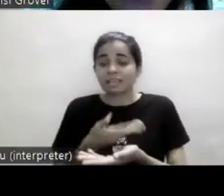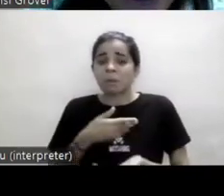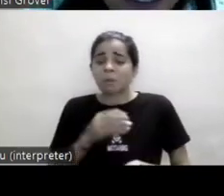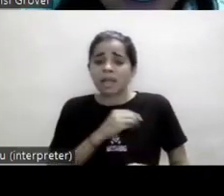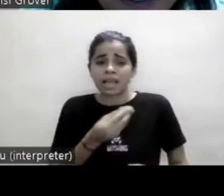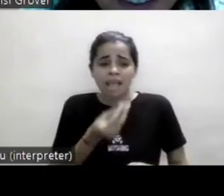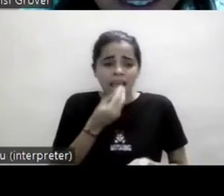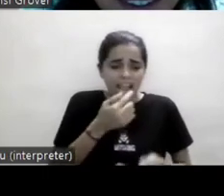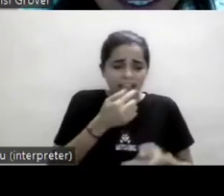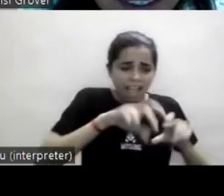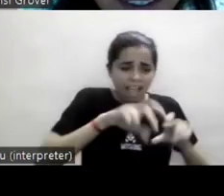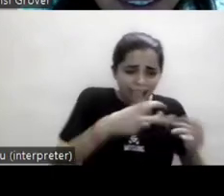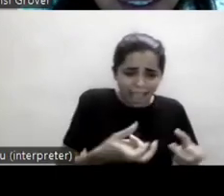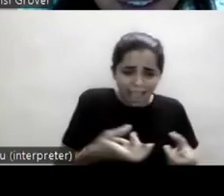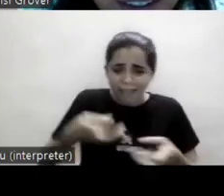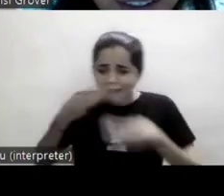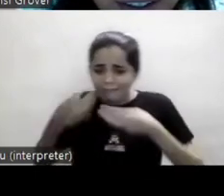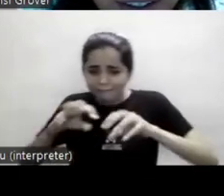mixed in each other.